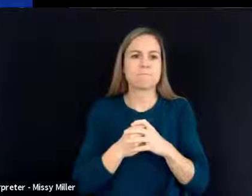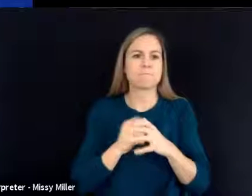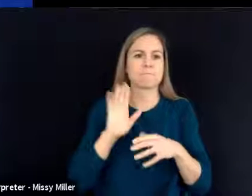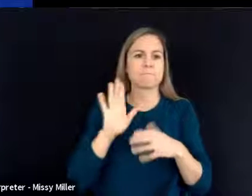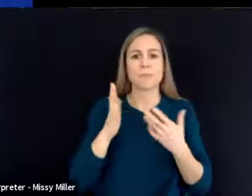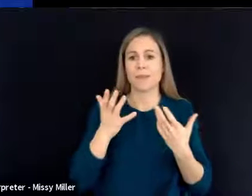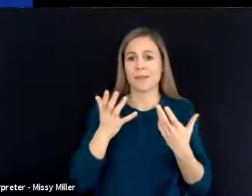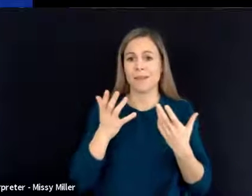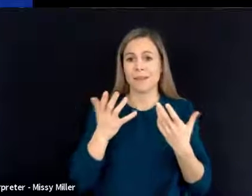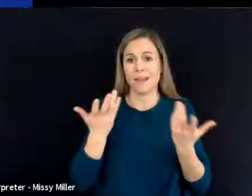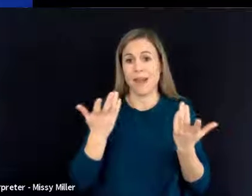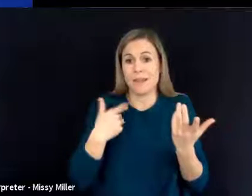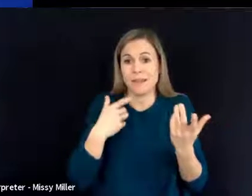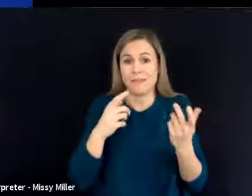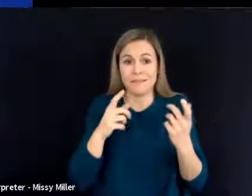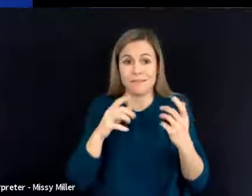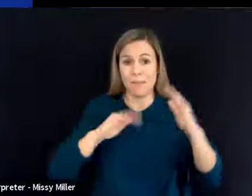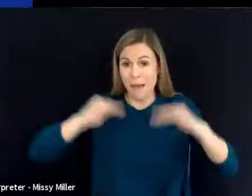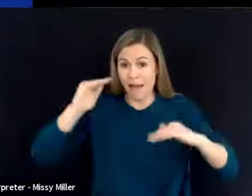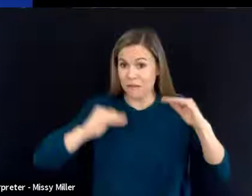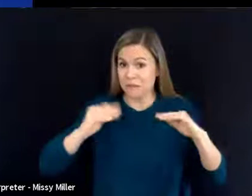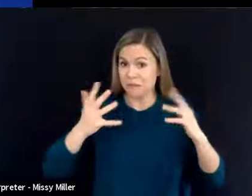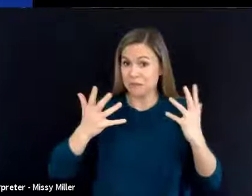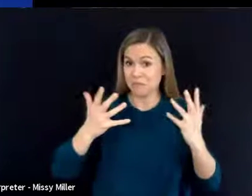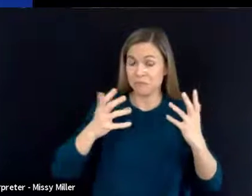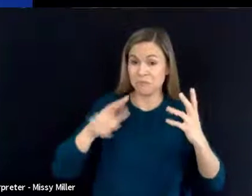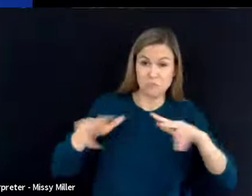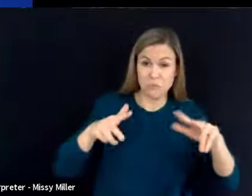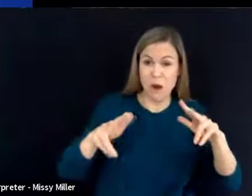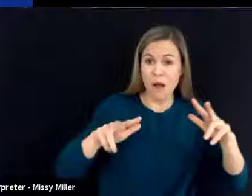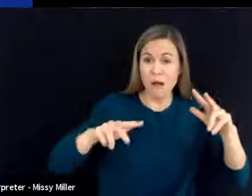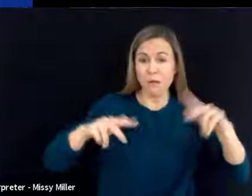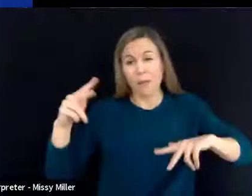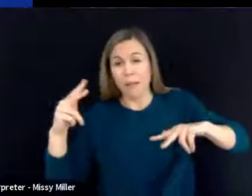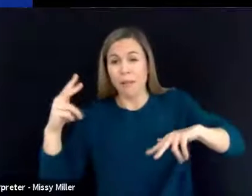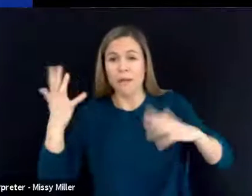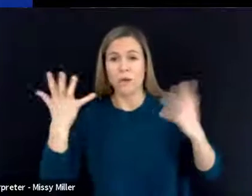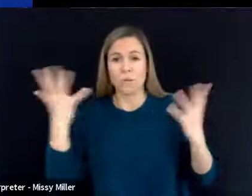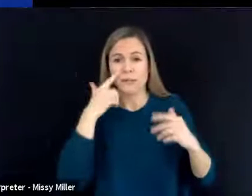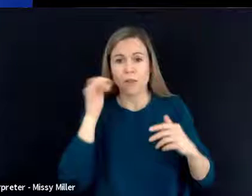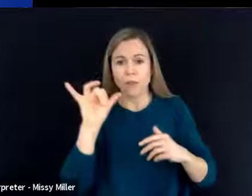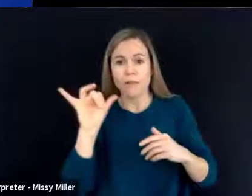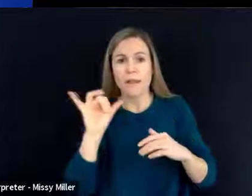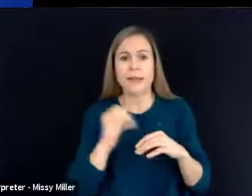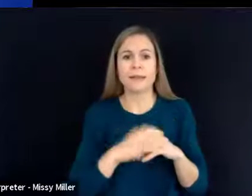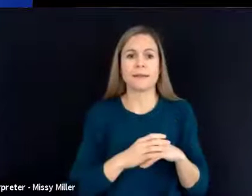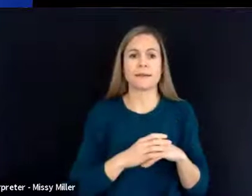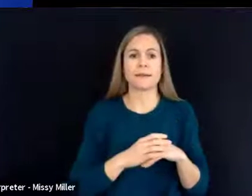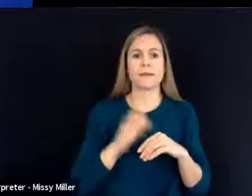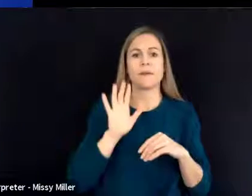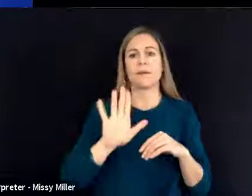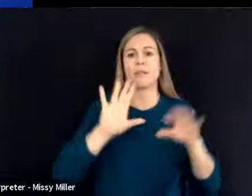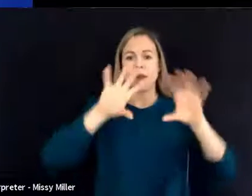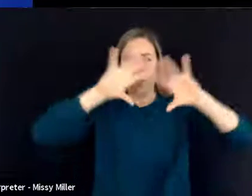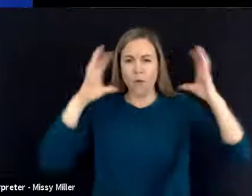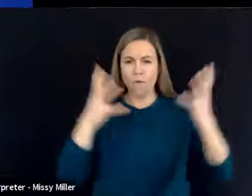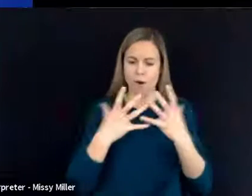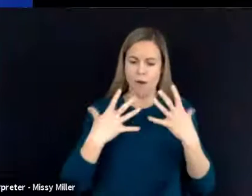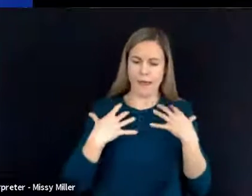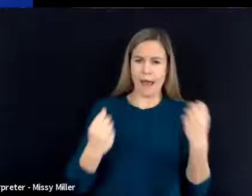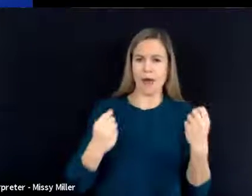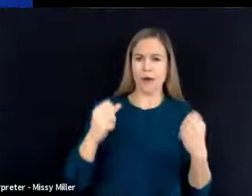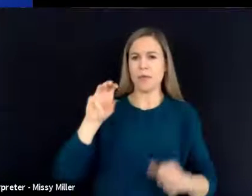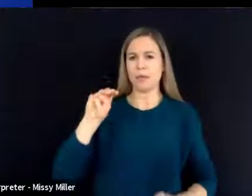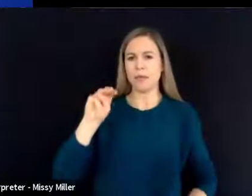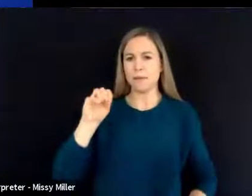really are they on balance, what are typical changes in their overall health and mood.